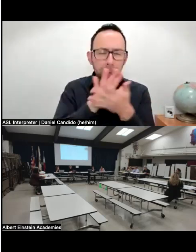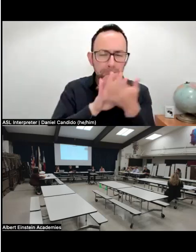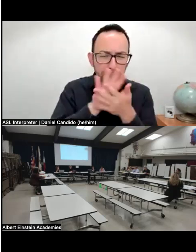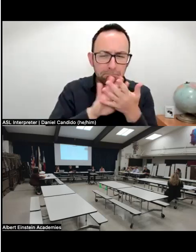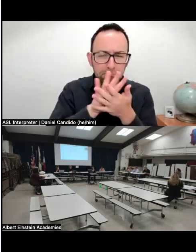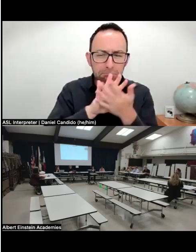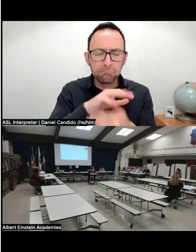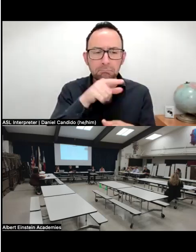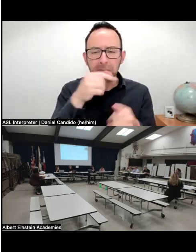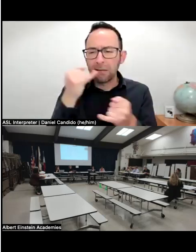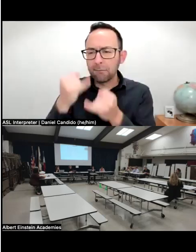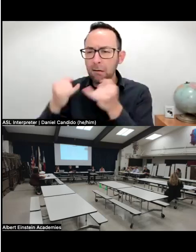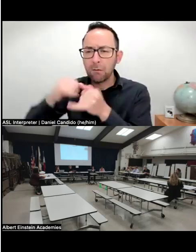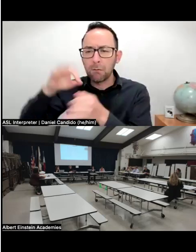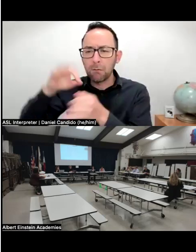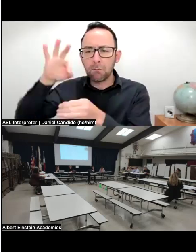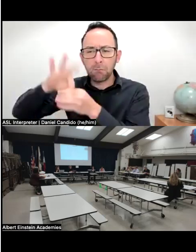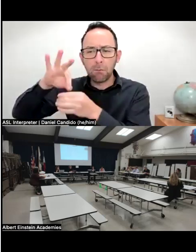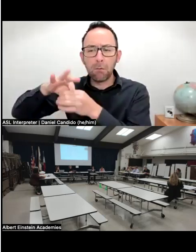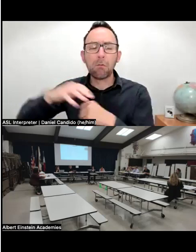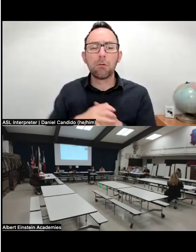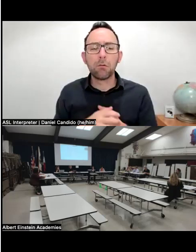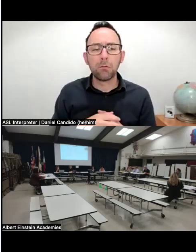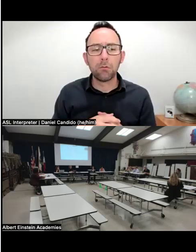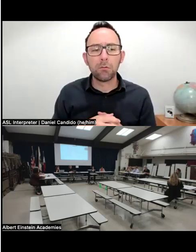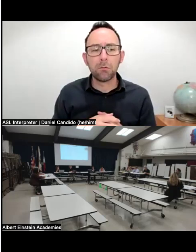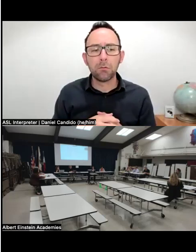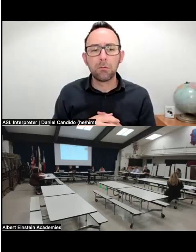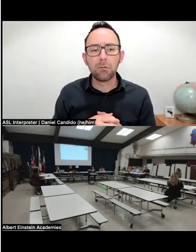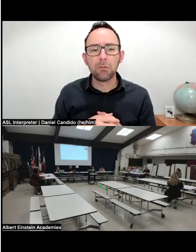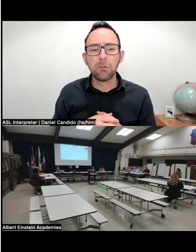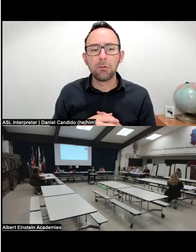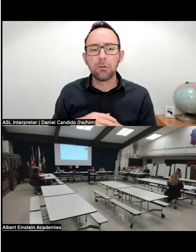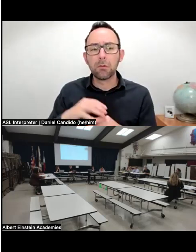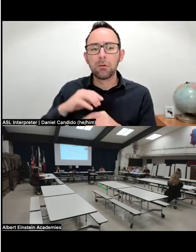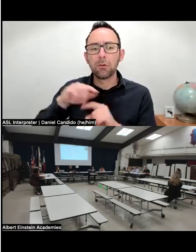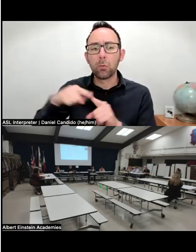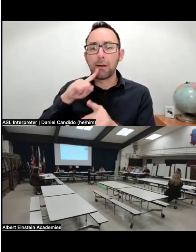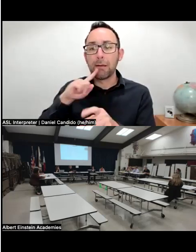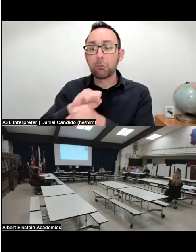I think it's more in line to when the actual school is talking about a lot of these things.